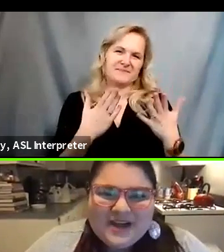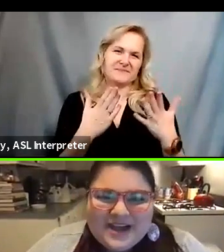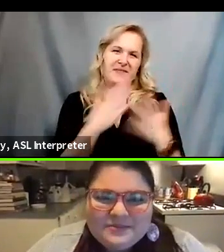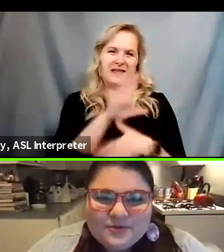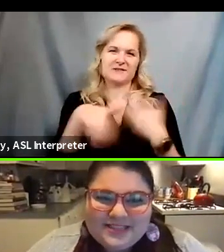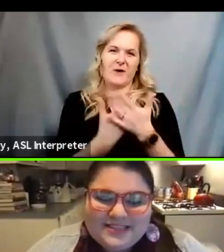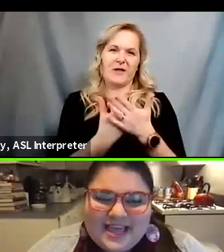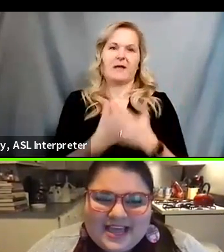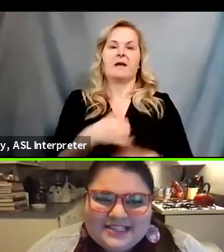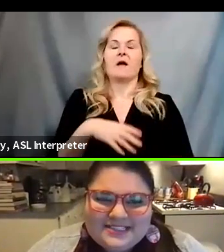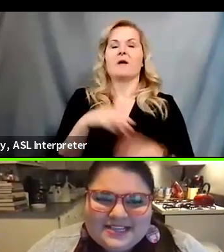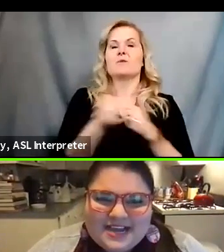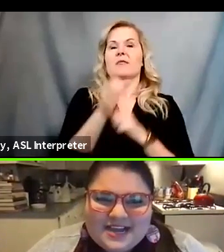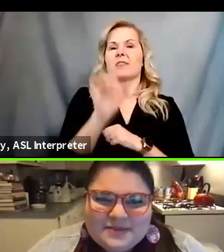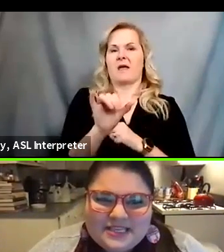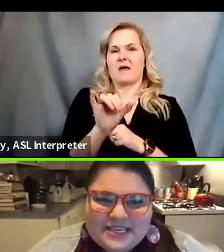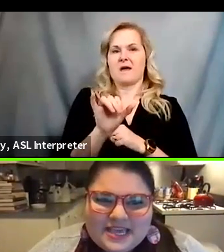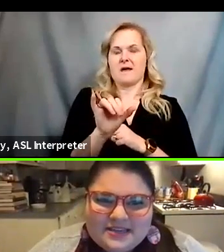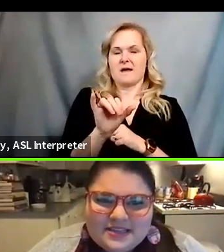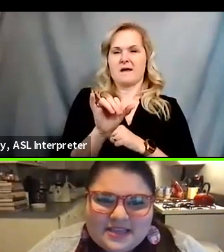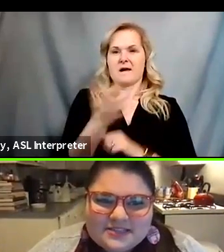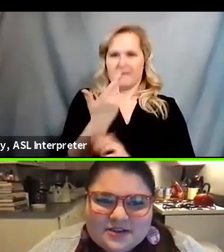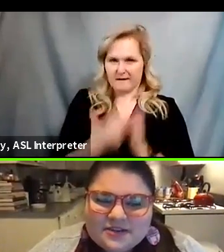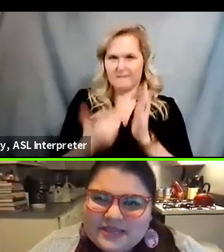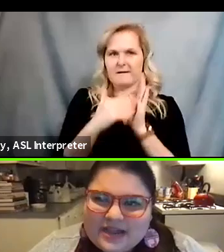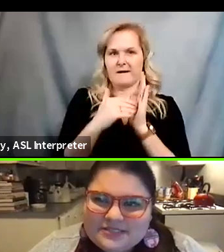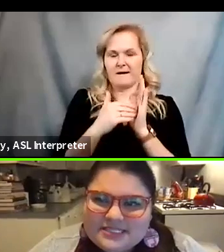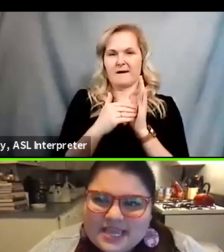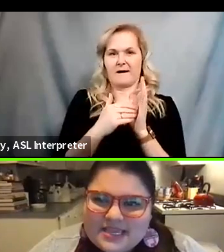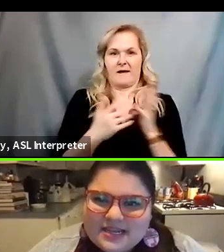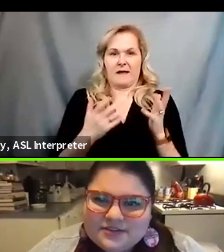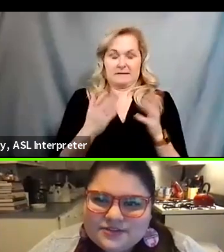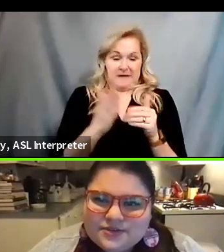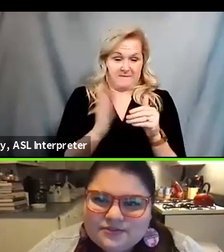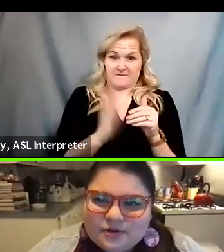So with that, again, that is all that we have